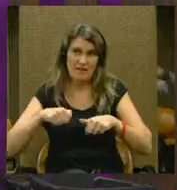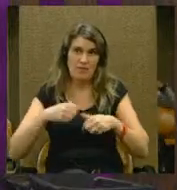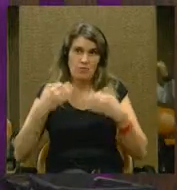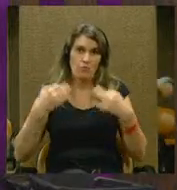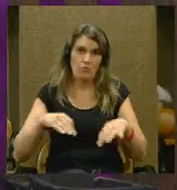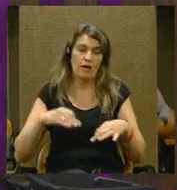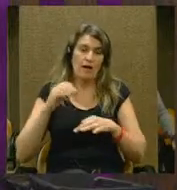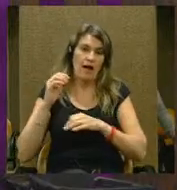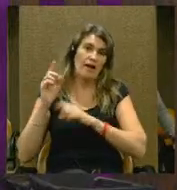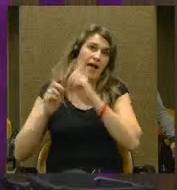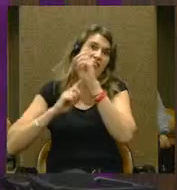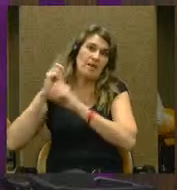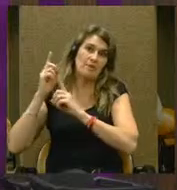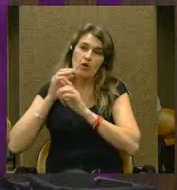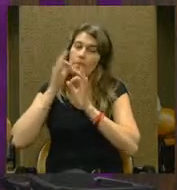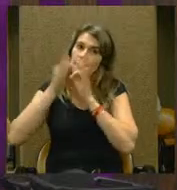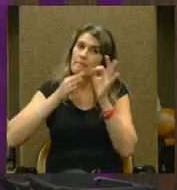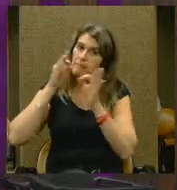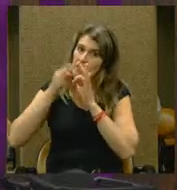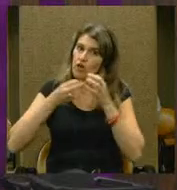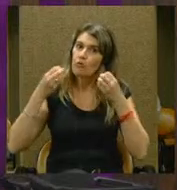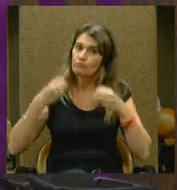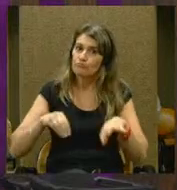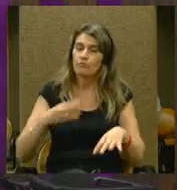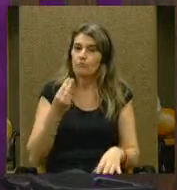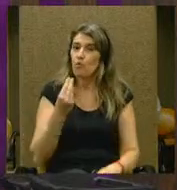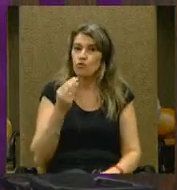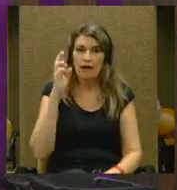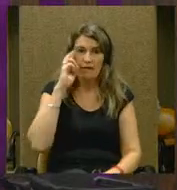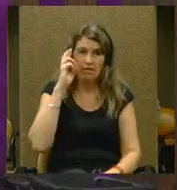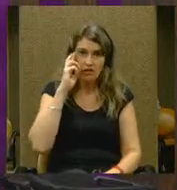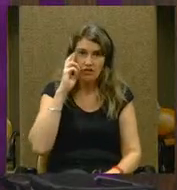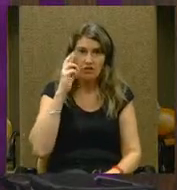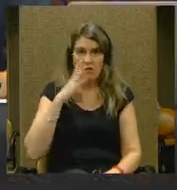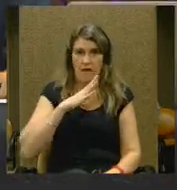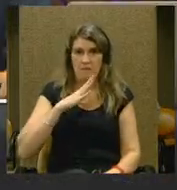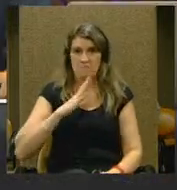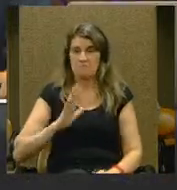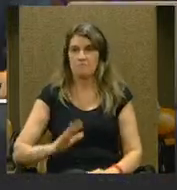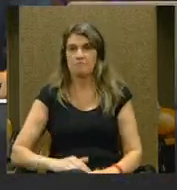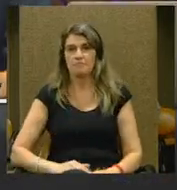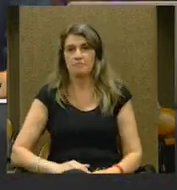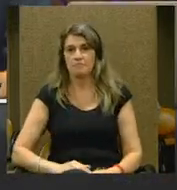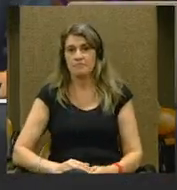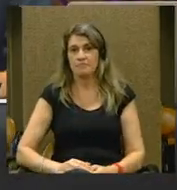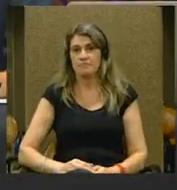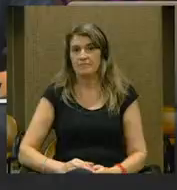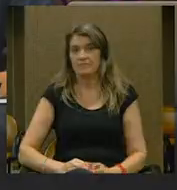with a great academic level, and we will continue working on this. Thank you.